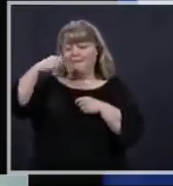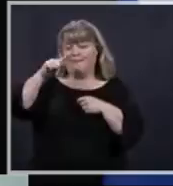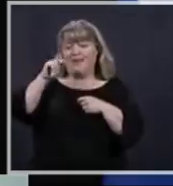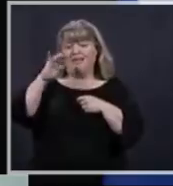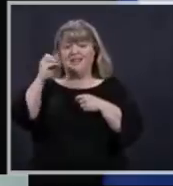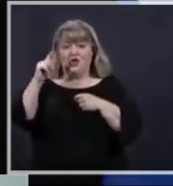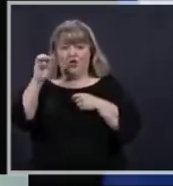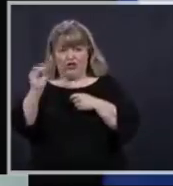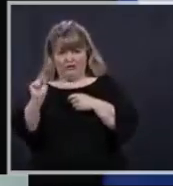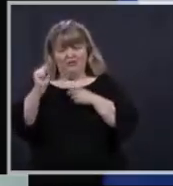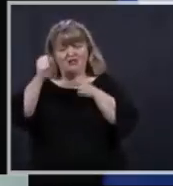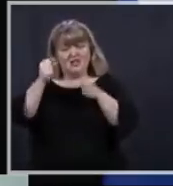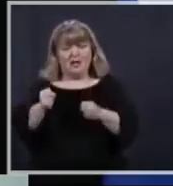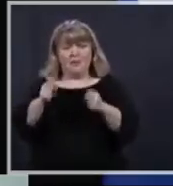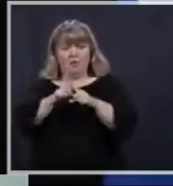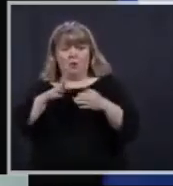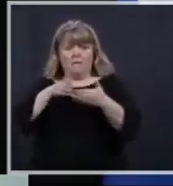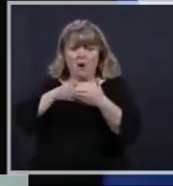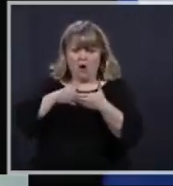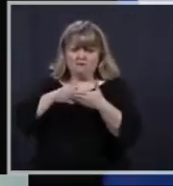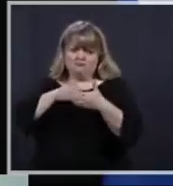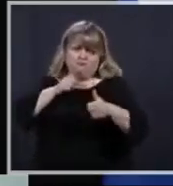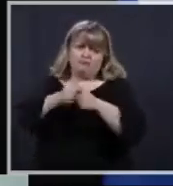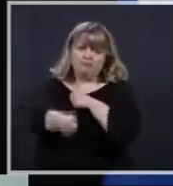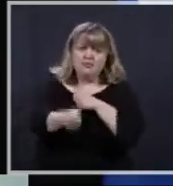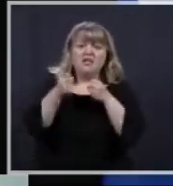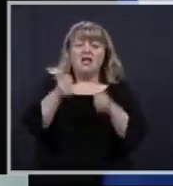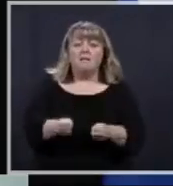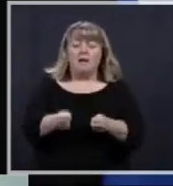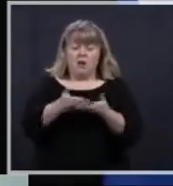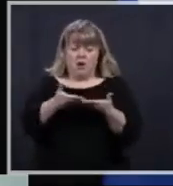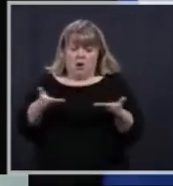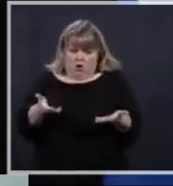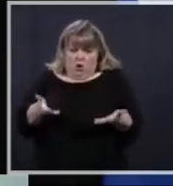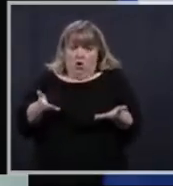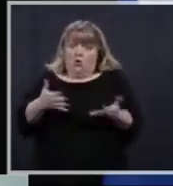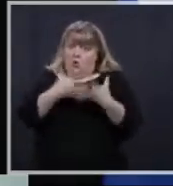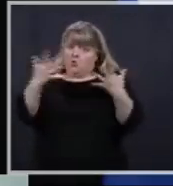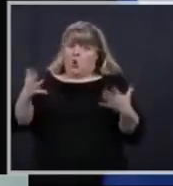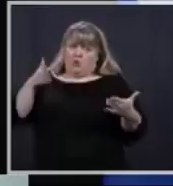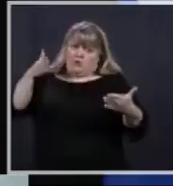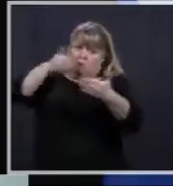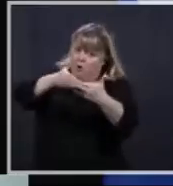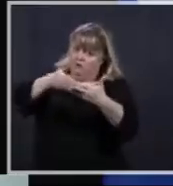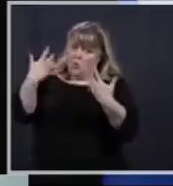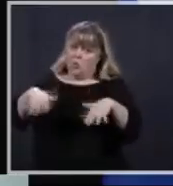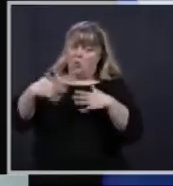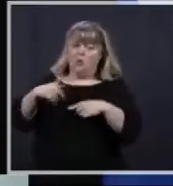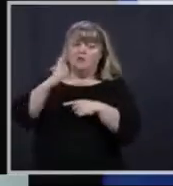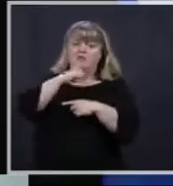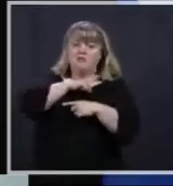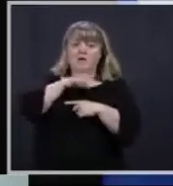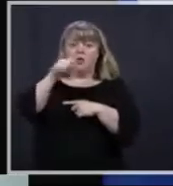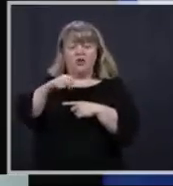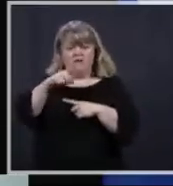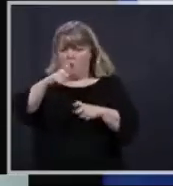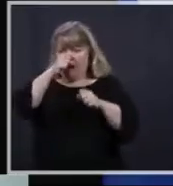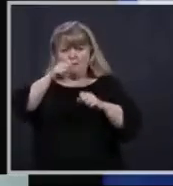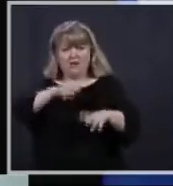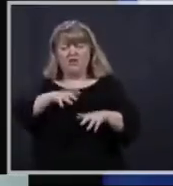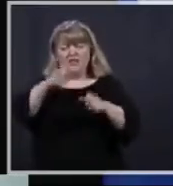planned, the 25th of May. We're talking about shops that have a